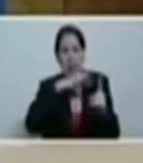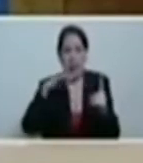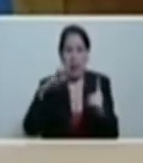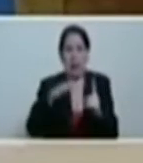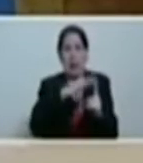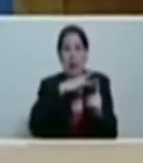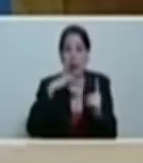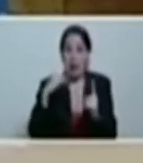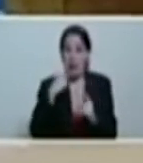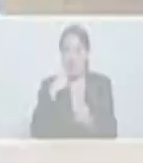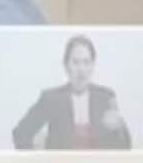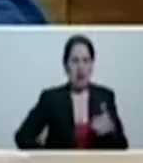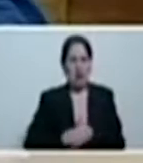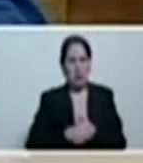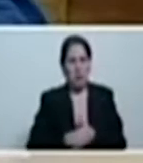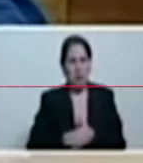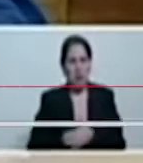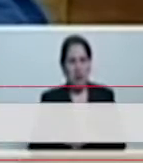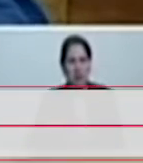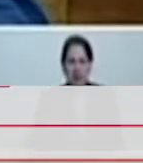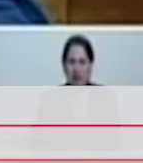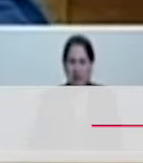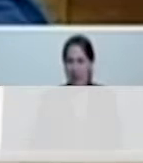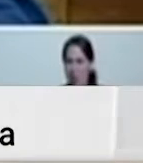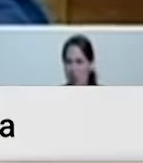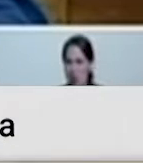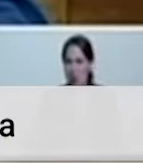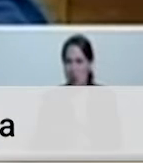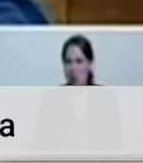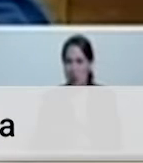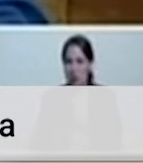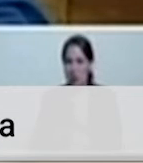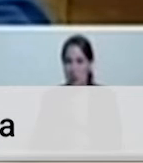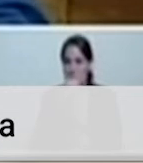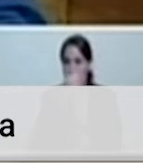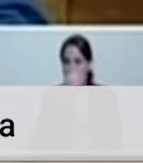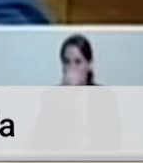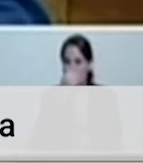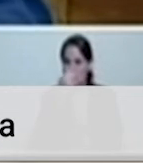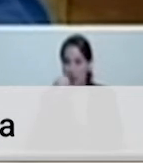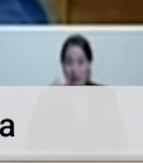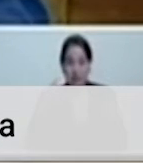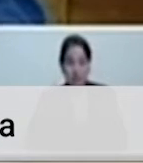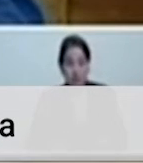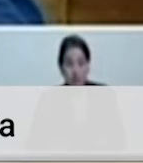prepared to flee the country. Que como escaramuza ha sido derrotada en Venezuela.